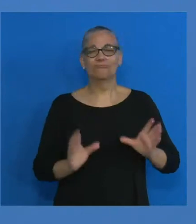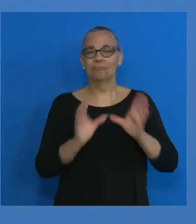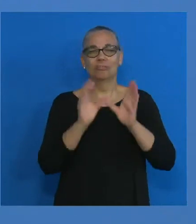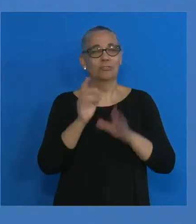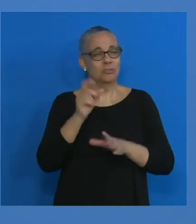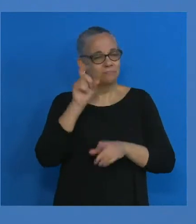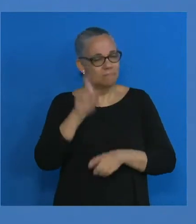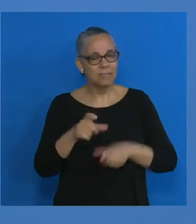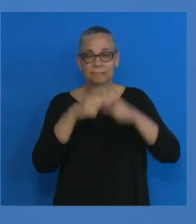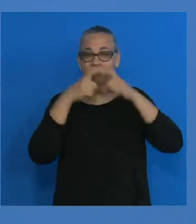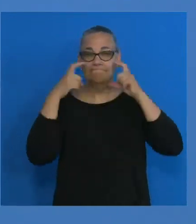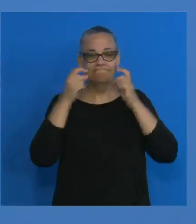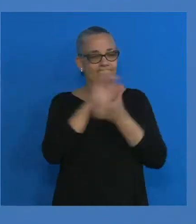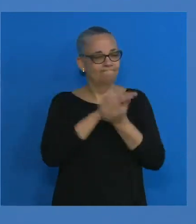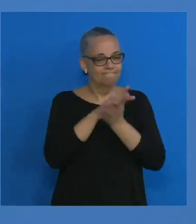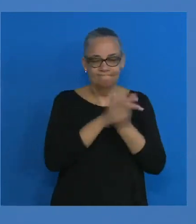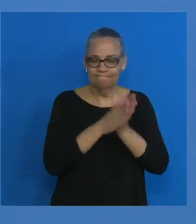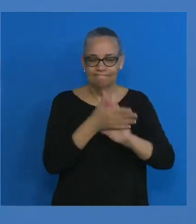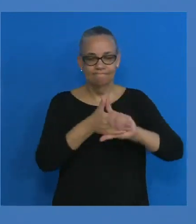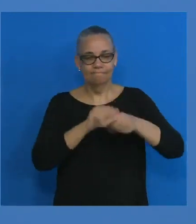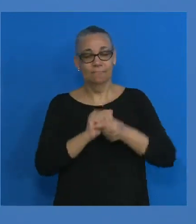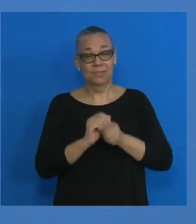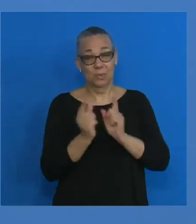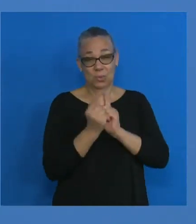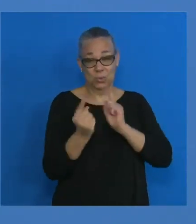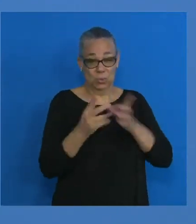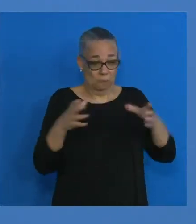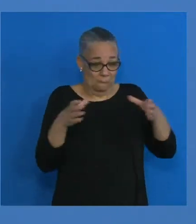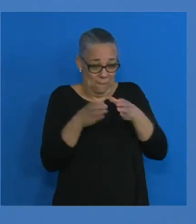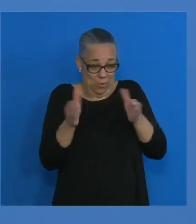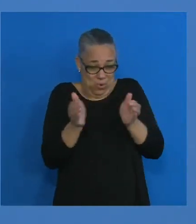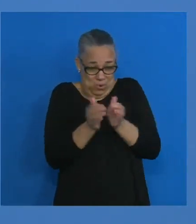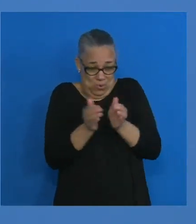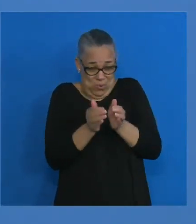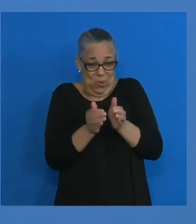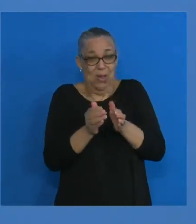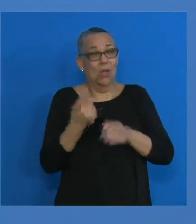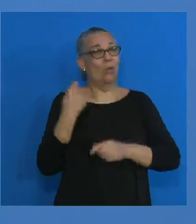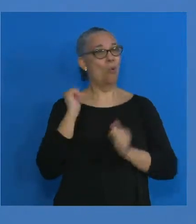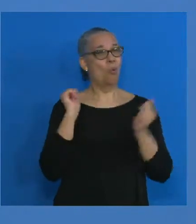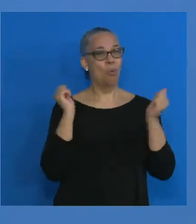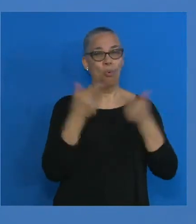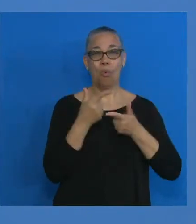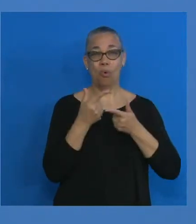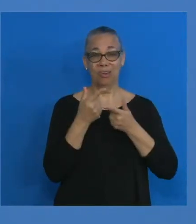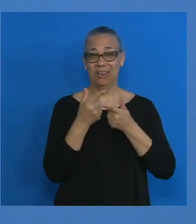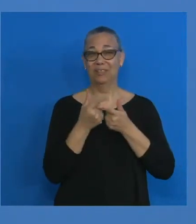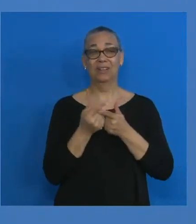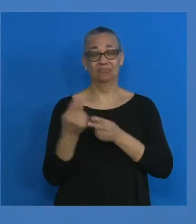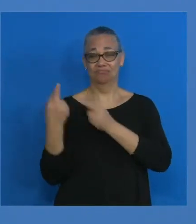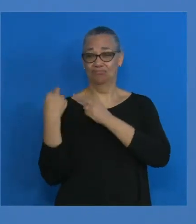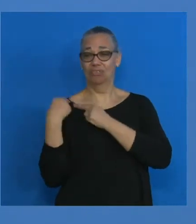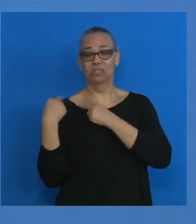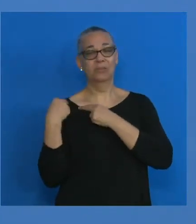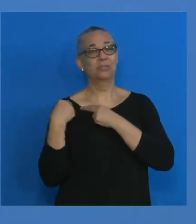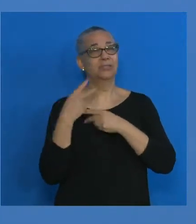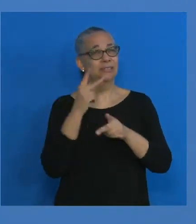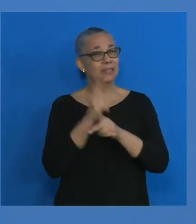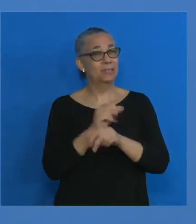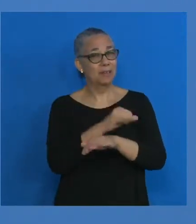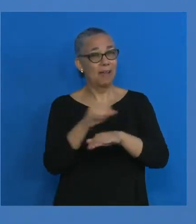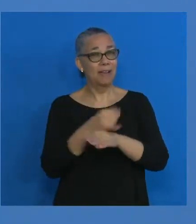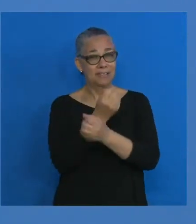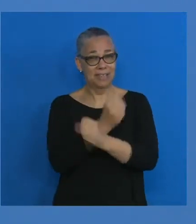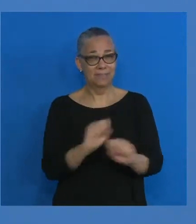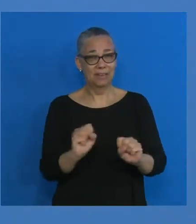social distancing, wash our hands, and keep our bubbles small. We all play a critical role in keeping our island safe. Let's do our part,